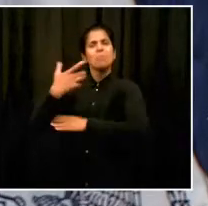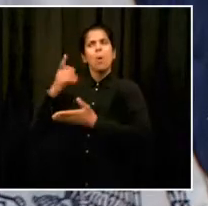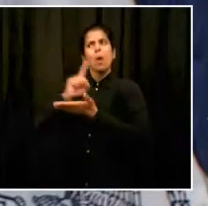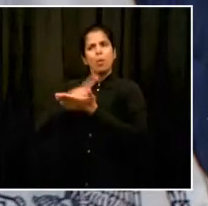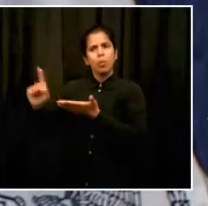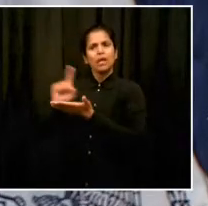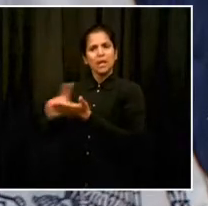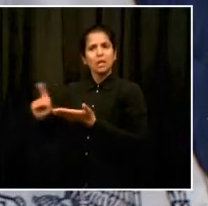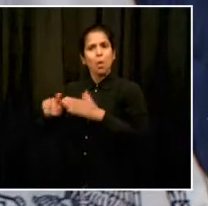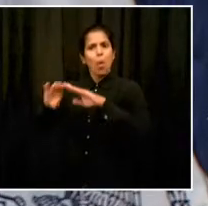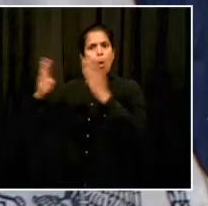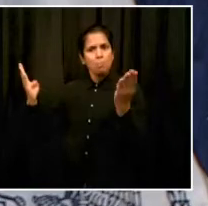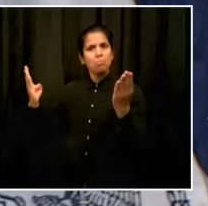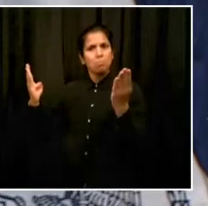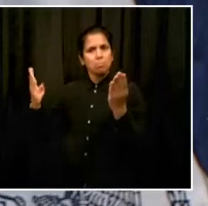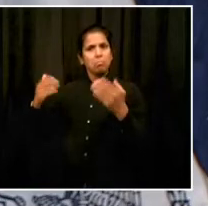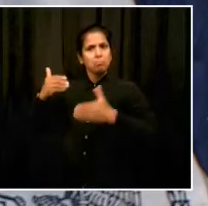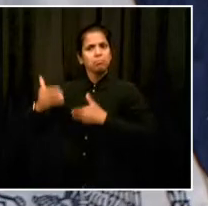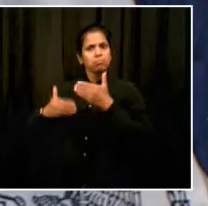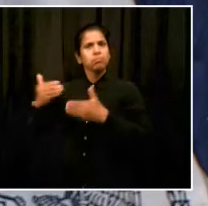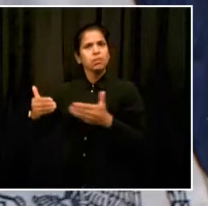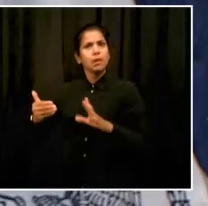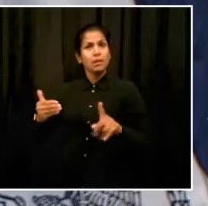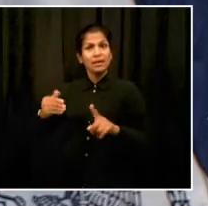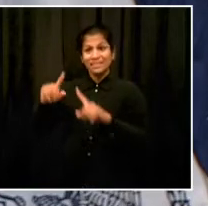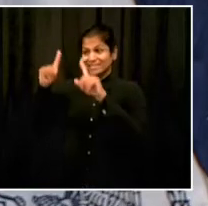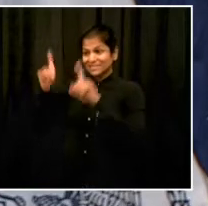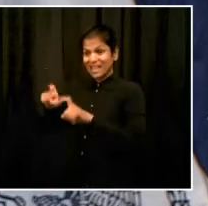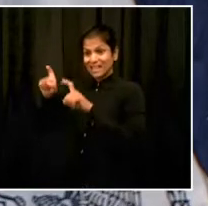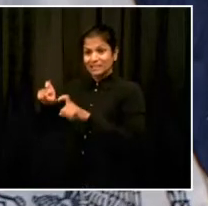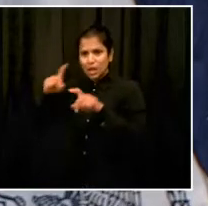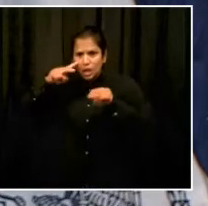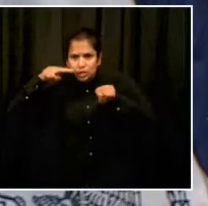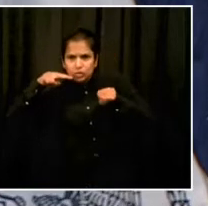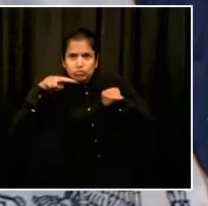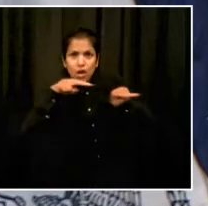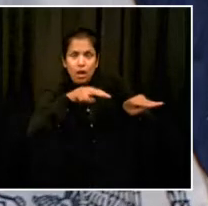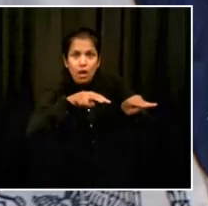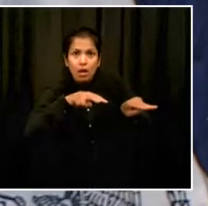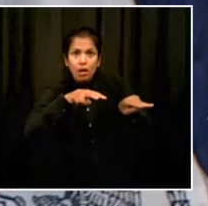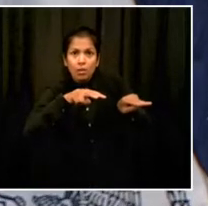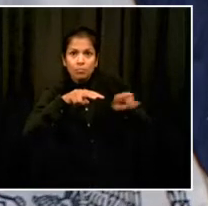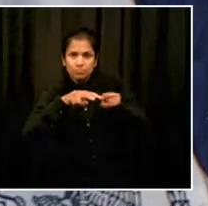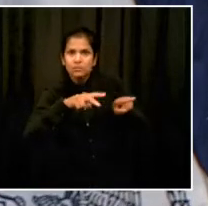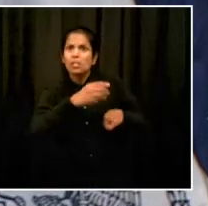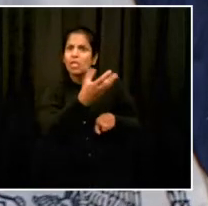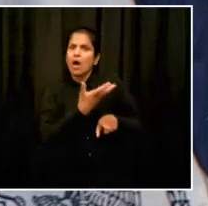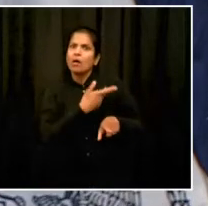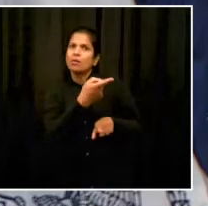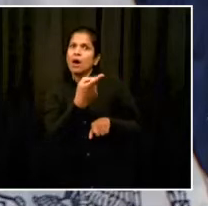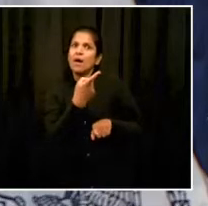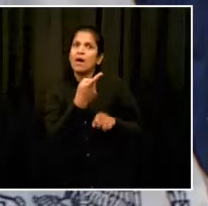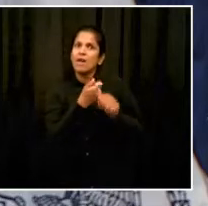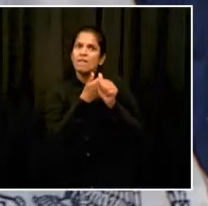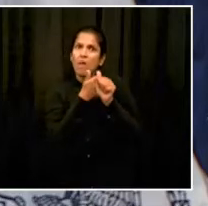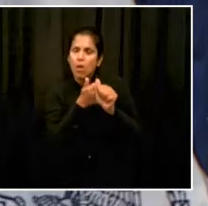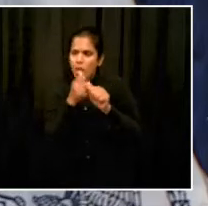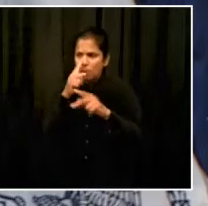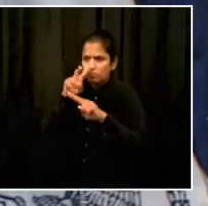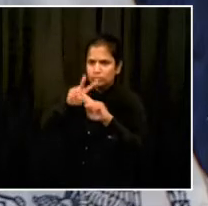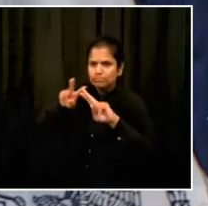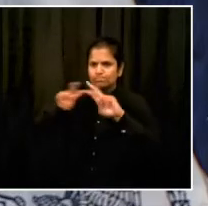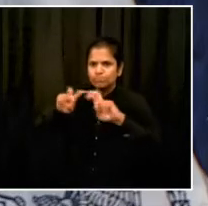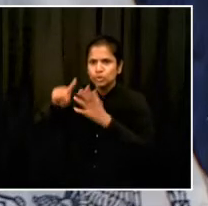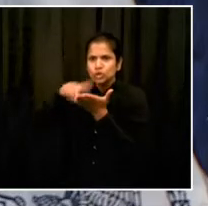department spokesperson has told me that they will not release those figures, although also added that there were only a few cases that tied